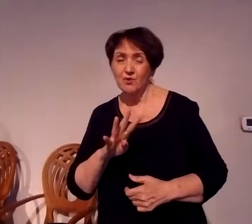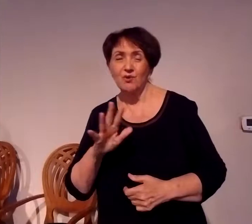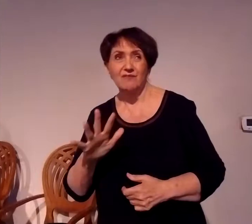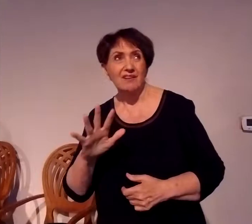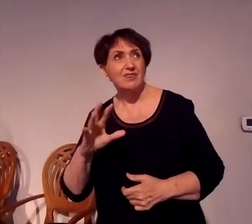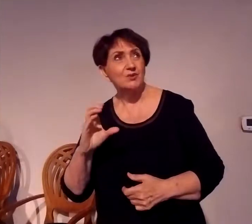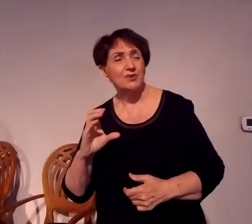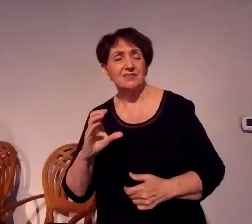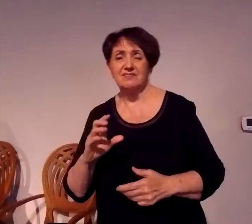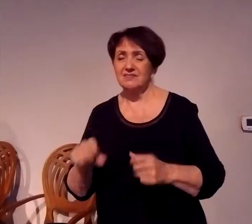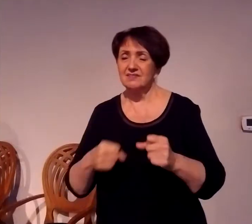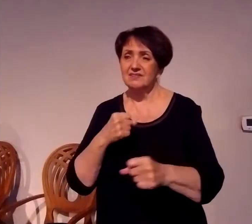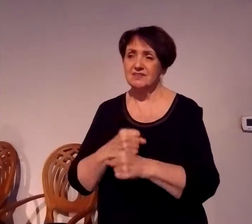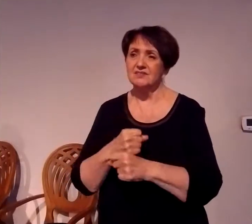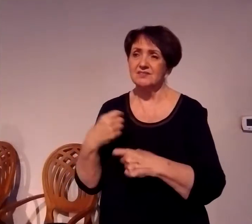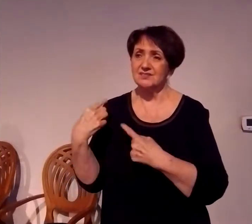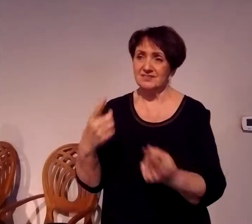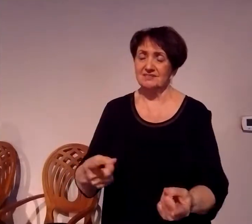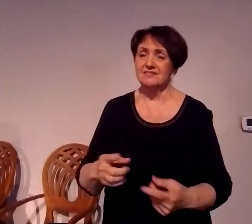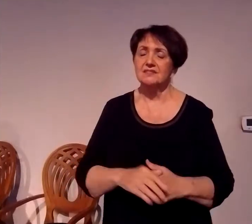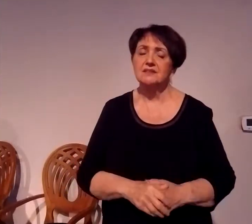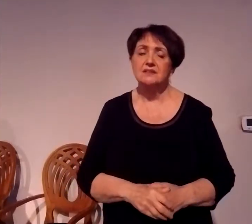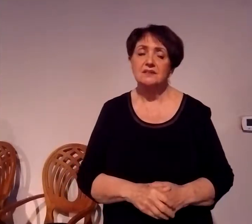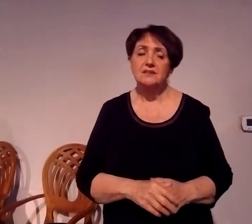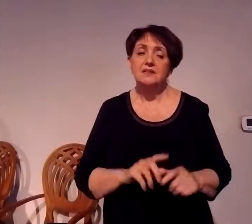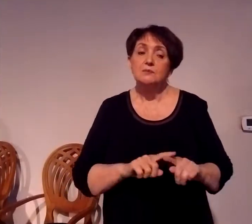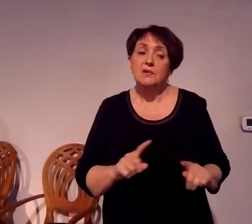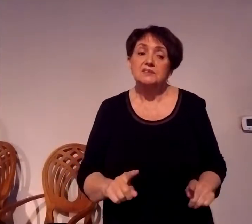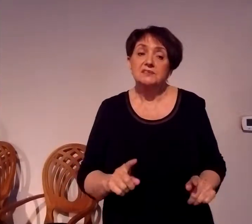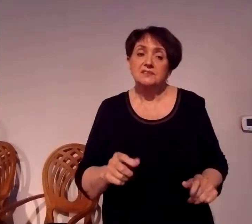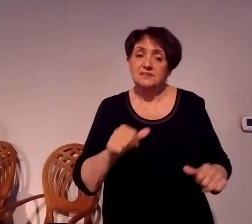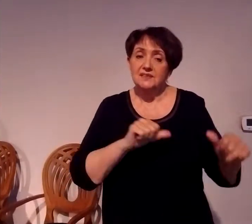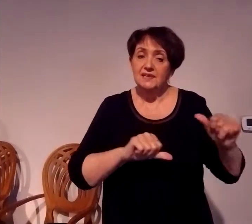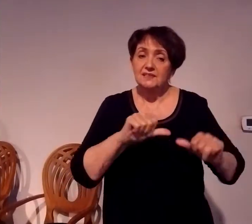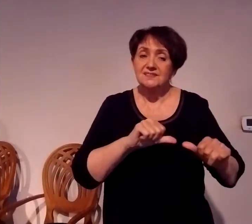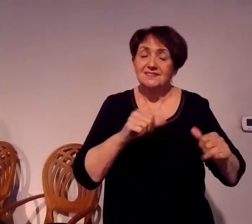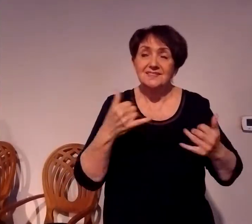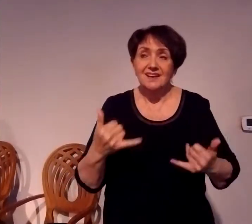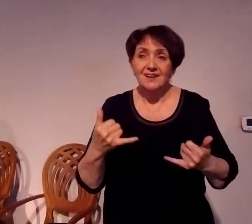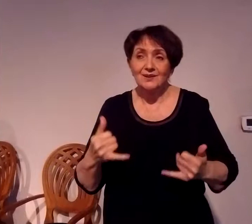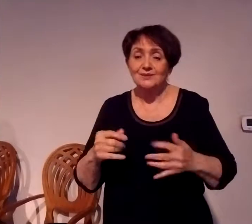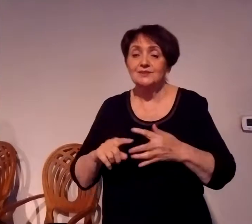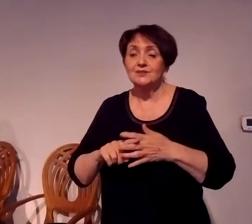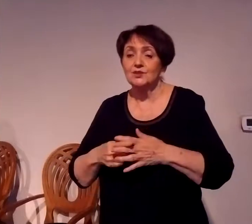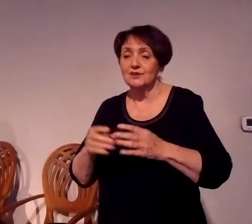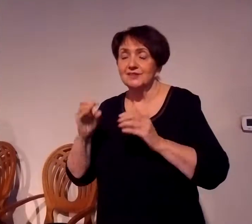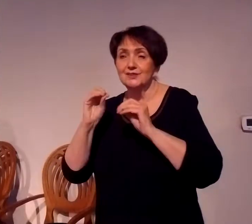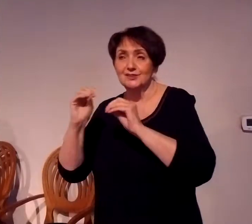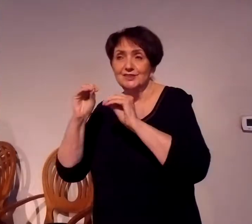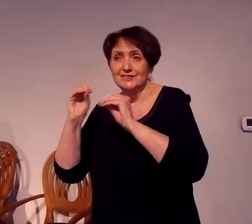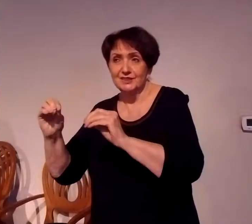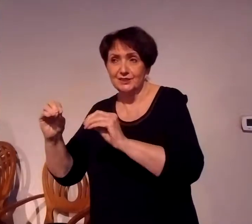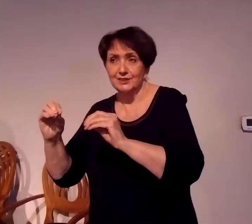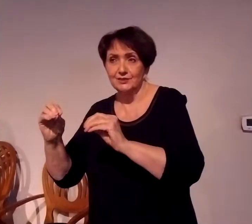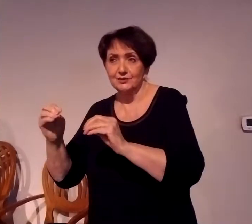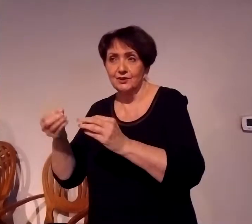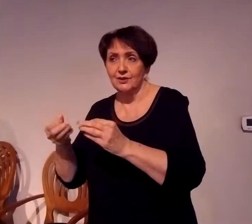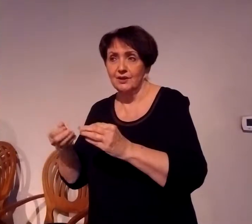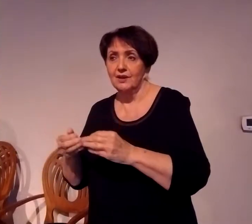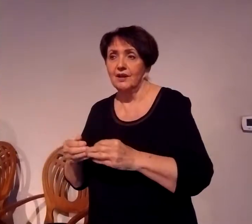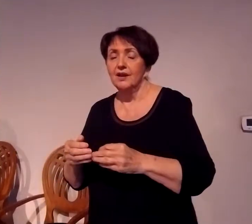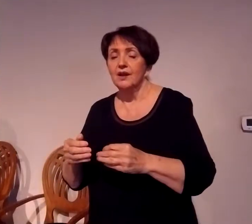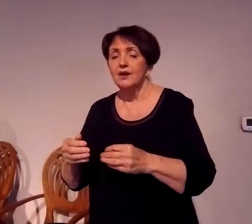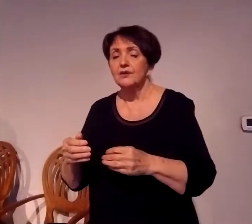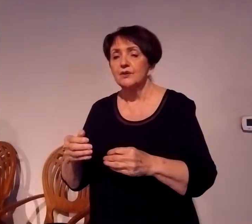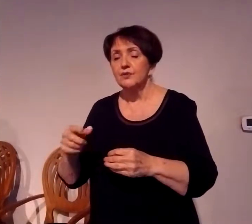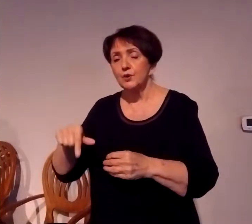science is beginning to teach us exactly the same thing in the quantum field. In the